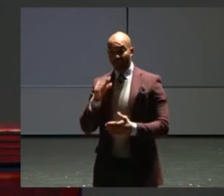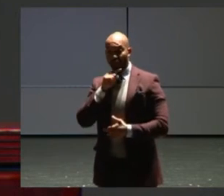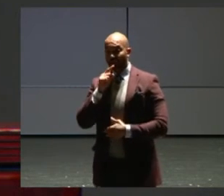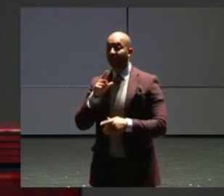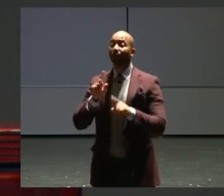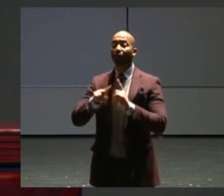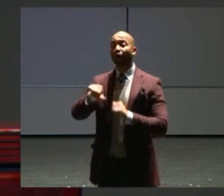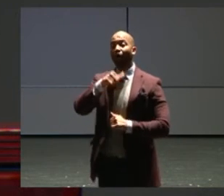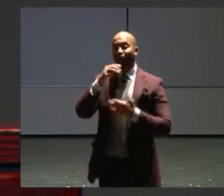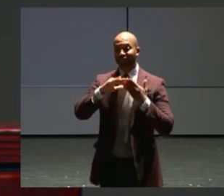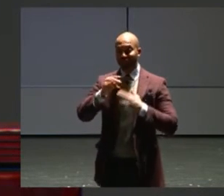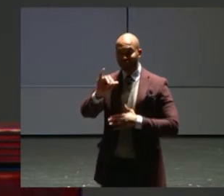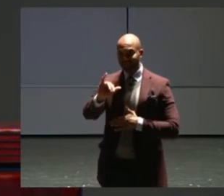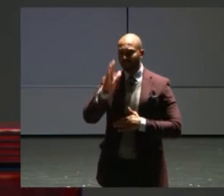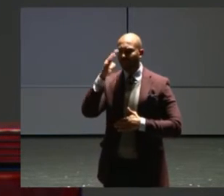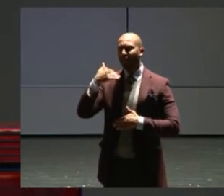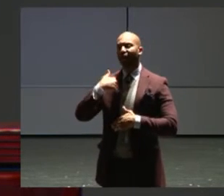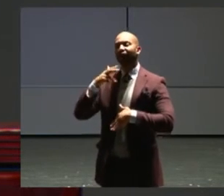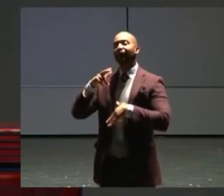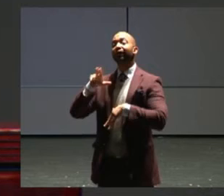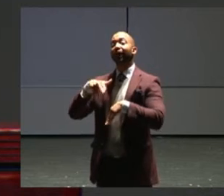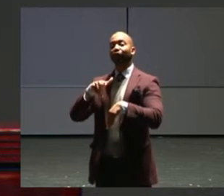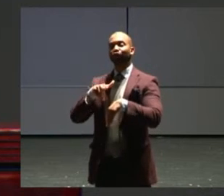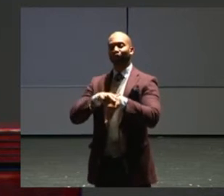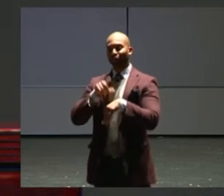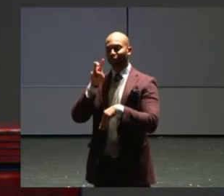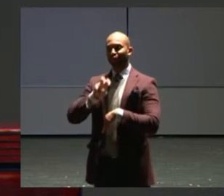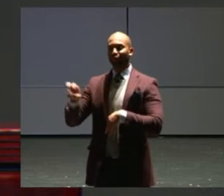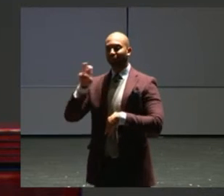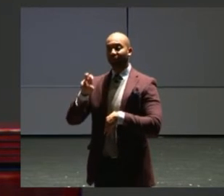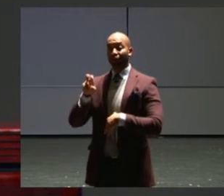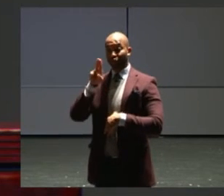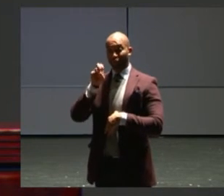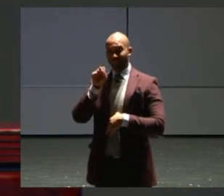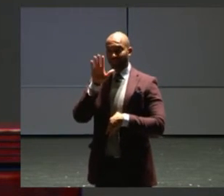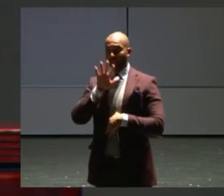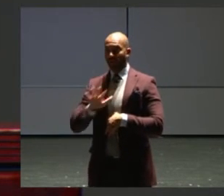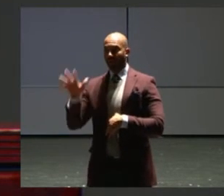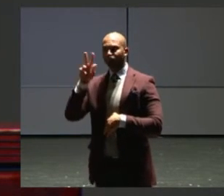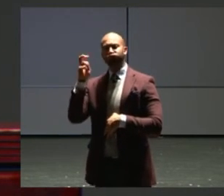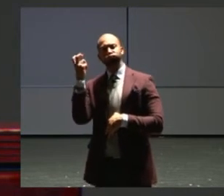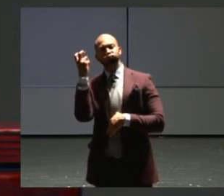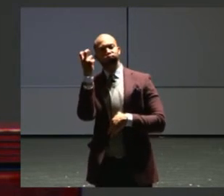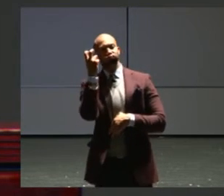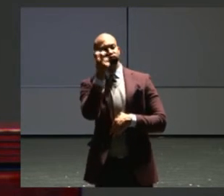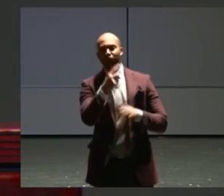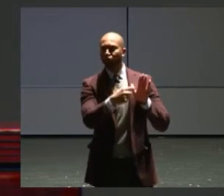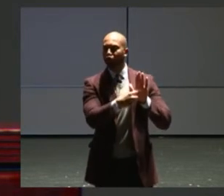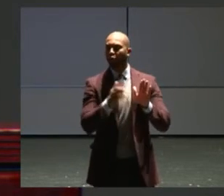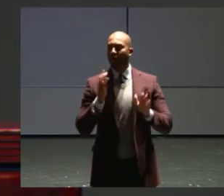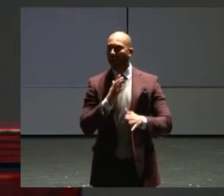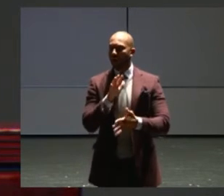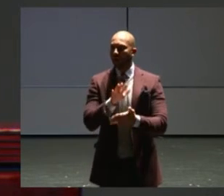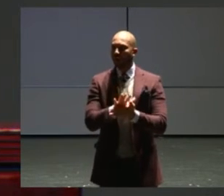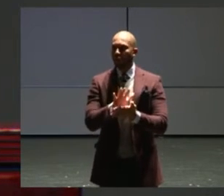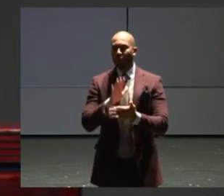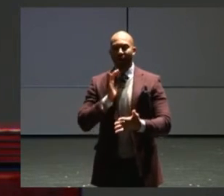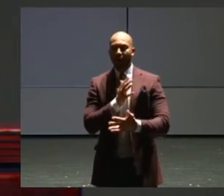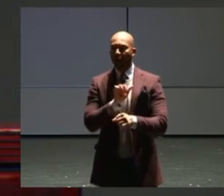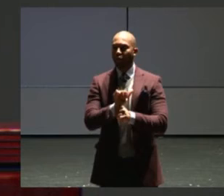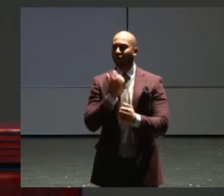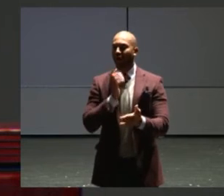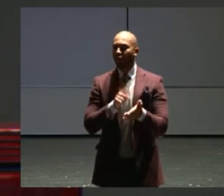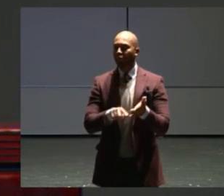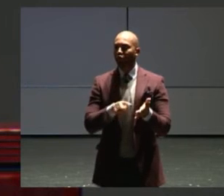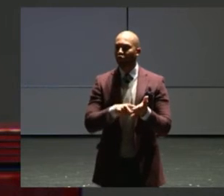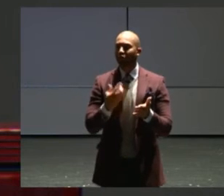we have a national tour where we'll be going across the country in part for donor support, but also the partnerships, such as next week we'll be